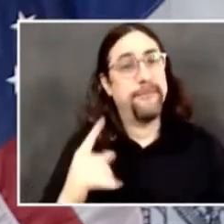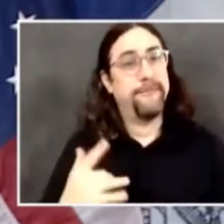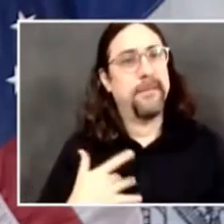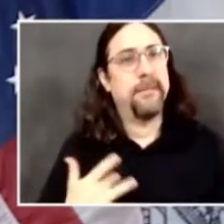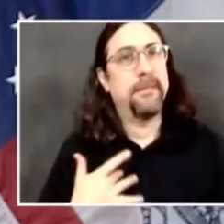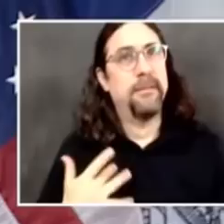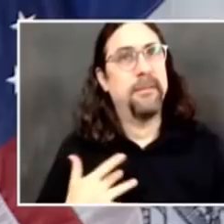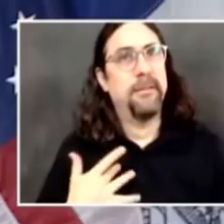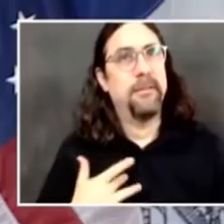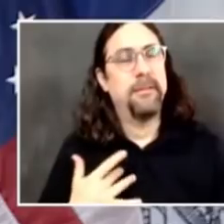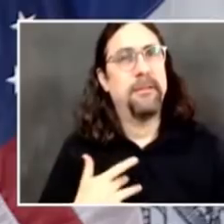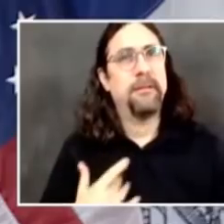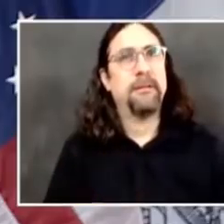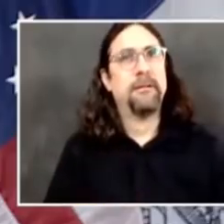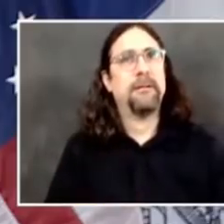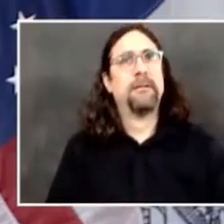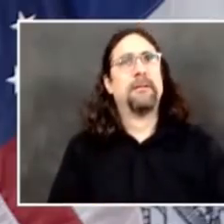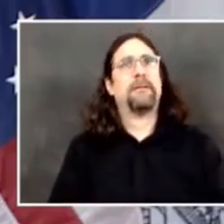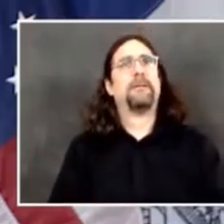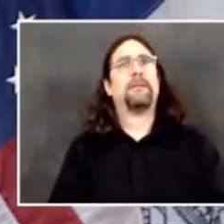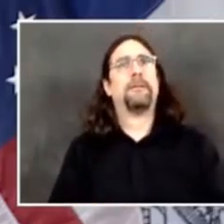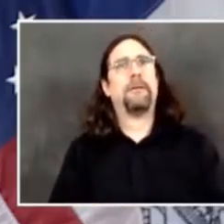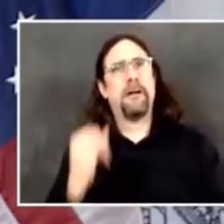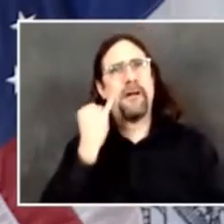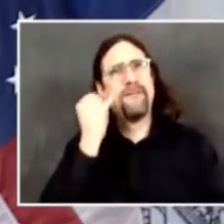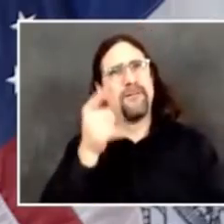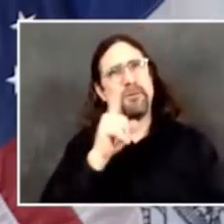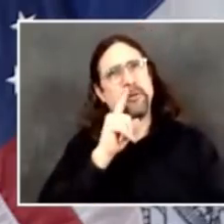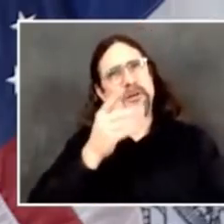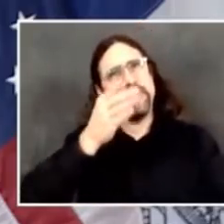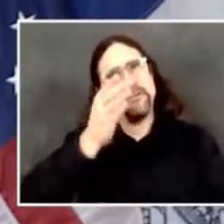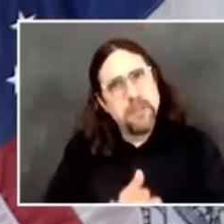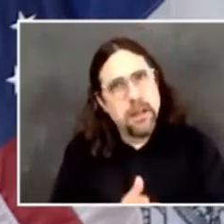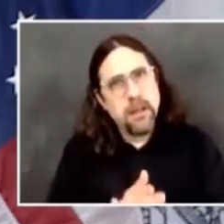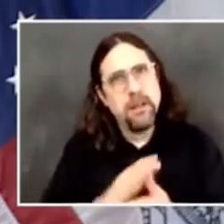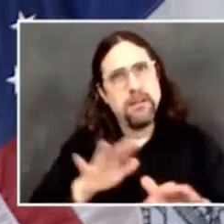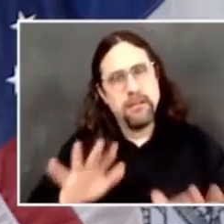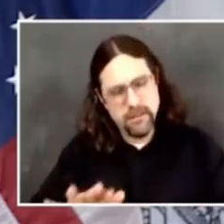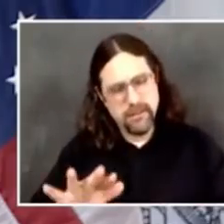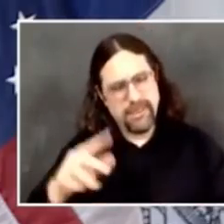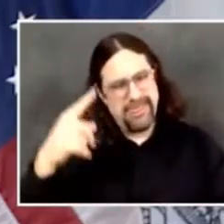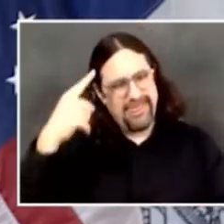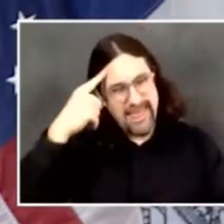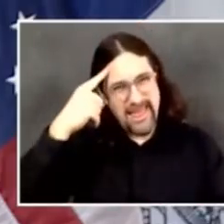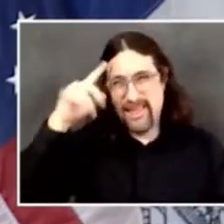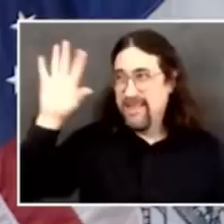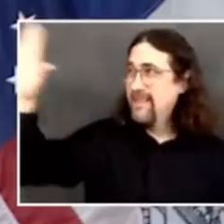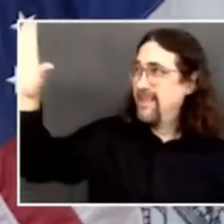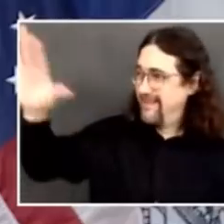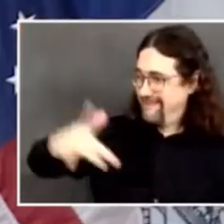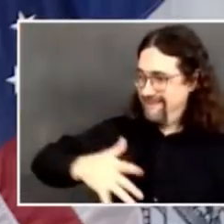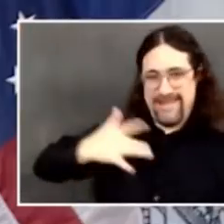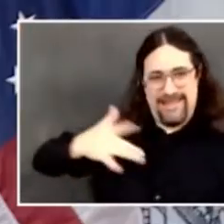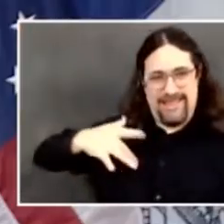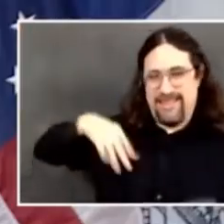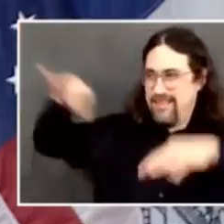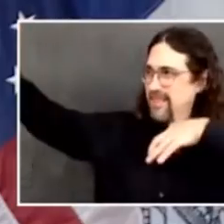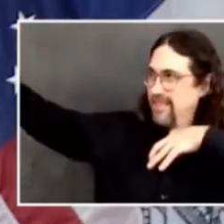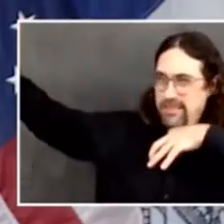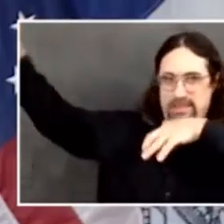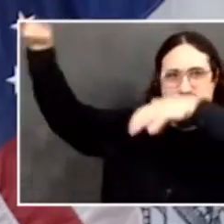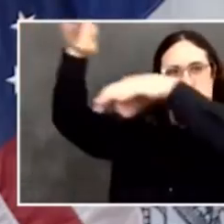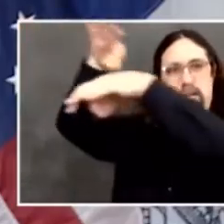don't recognize any danger. I think you would immediately say, no, in fact, you do feel fear. You do feel the danger